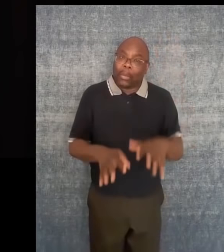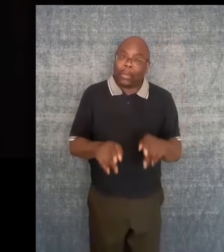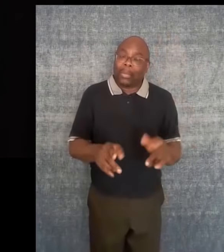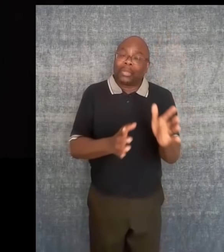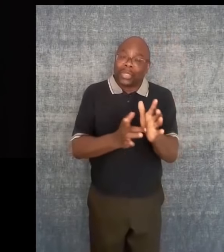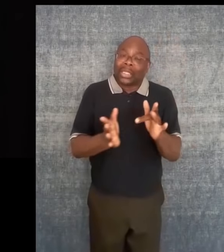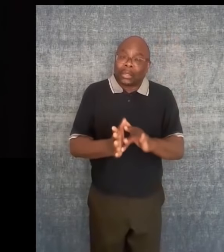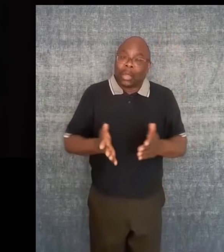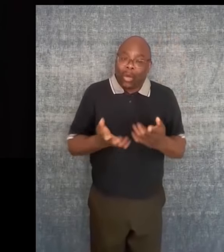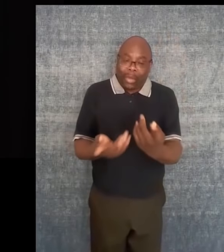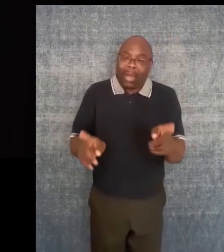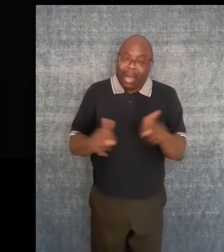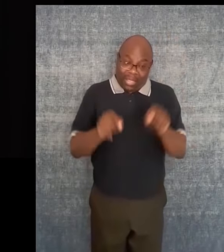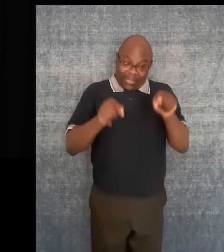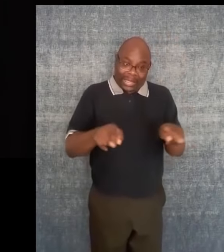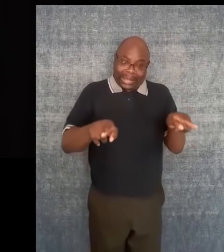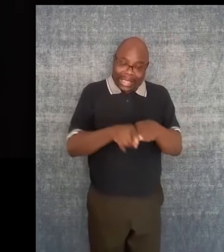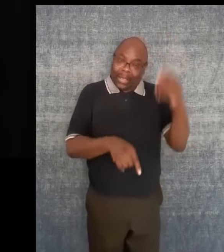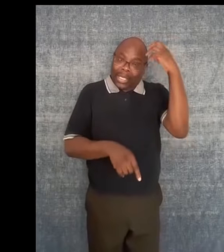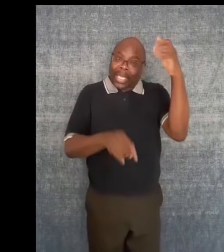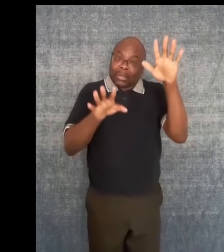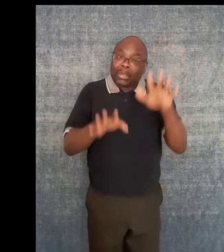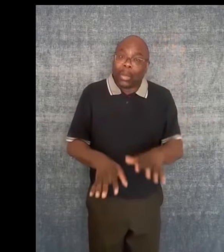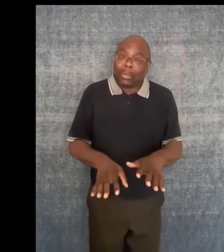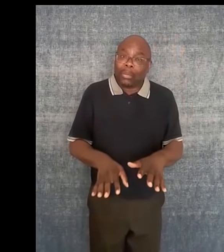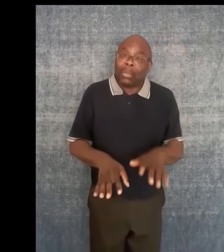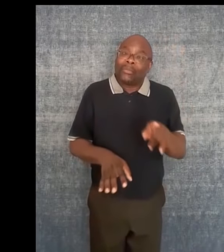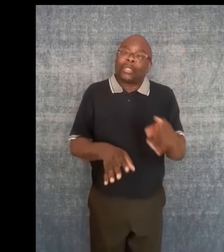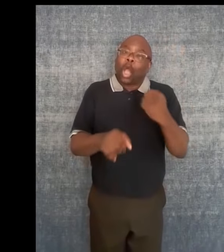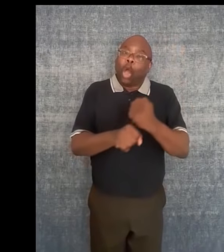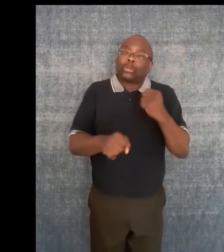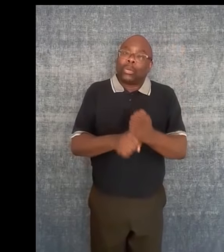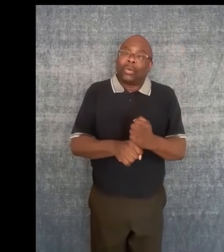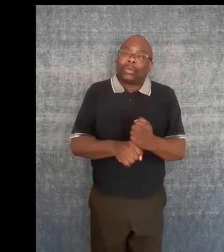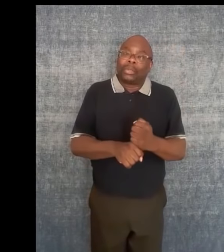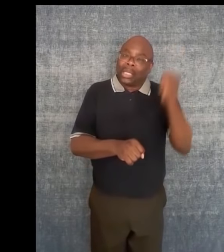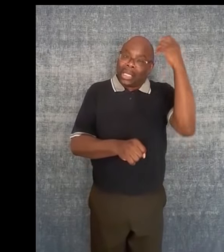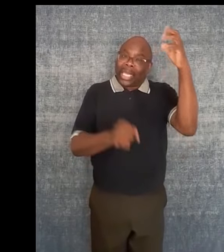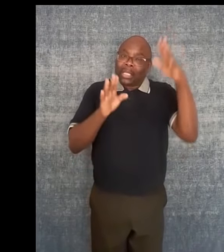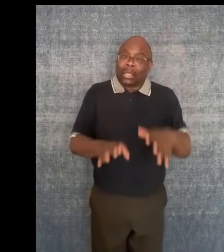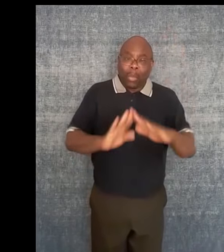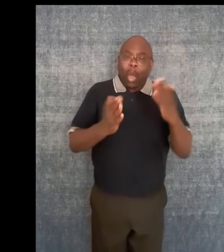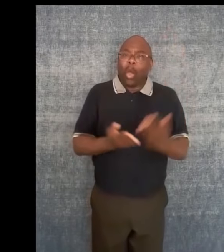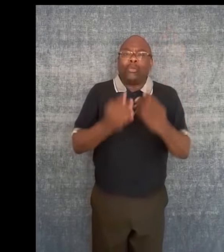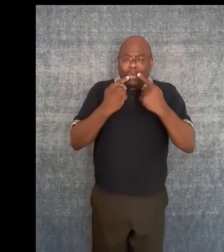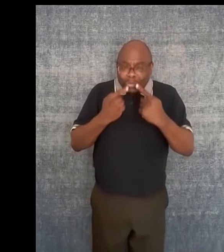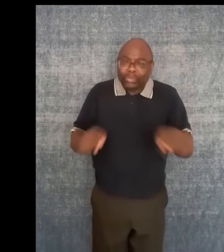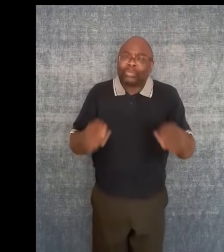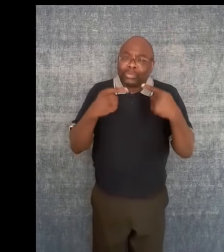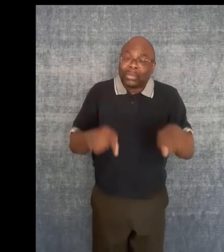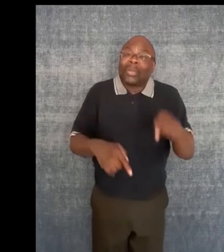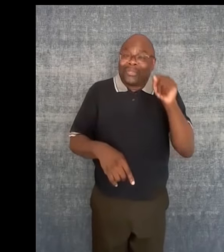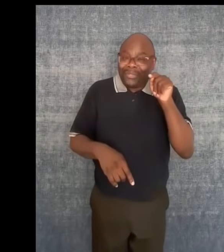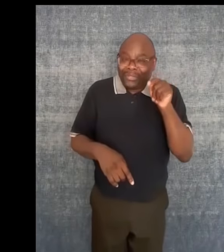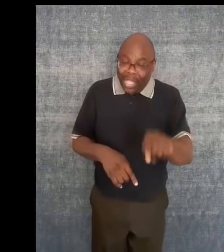And Jesus offers us this kingdom. And he said this, "This gospel of the kingdom shall be proclaimed in all the earth, and